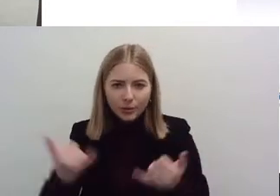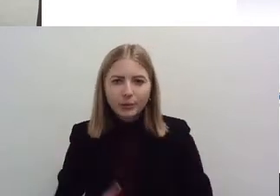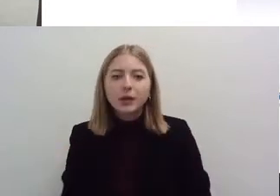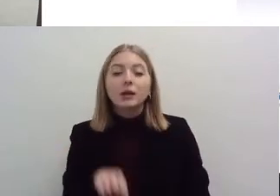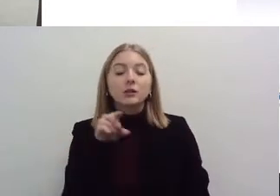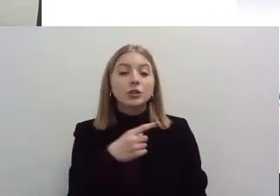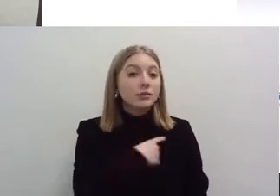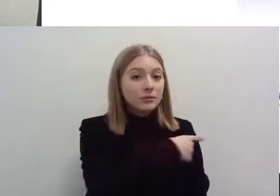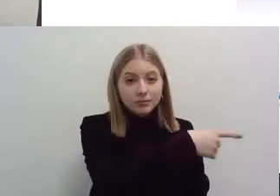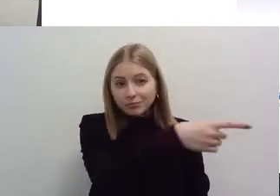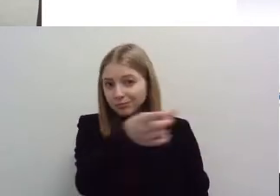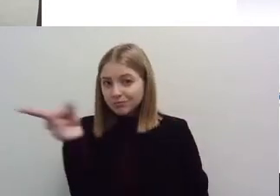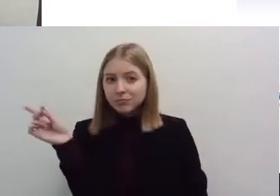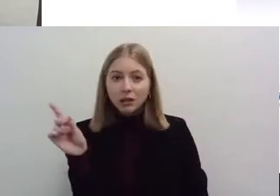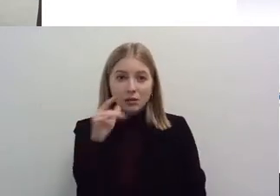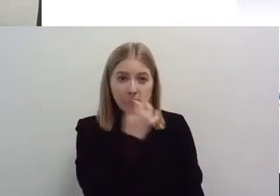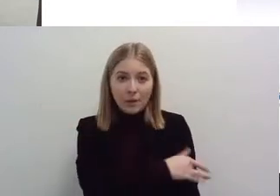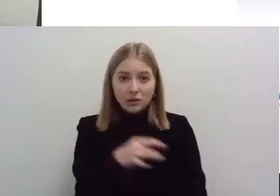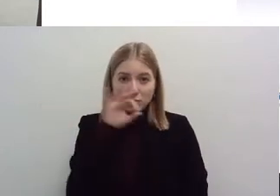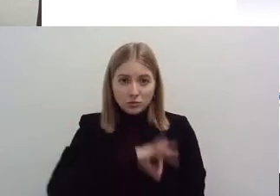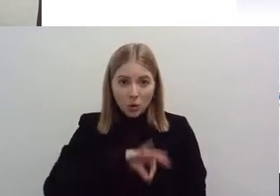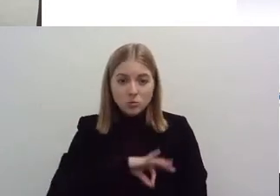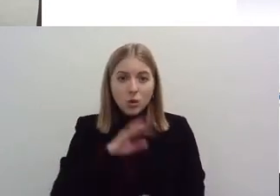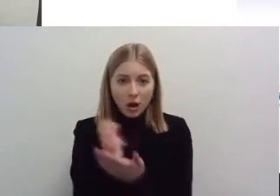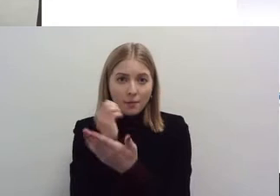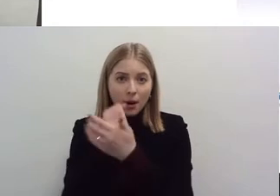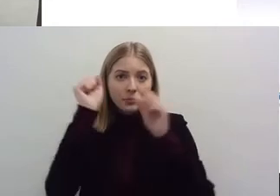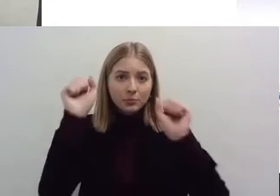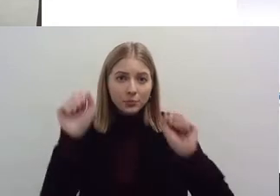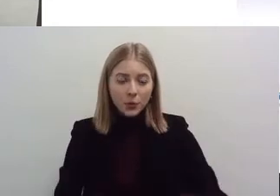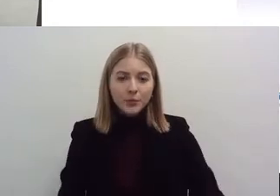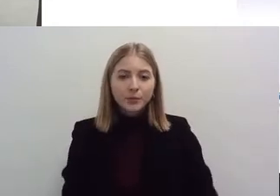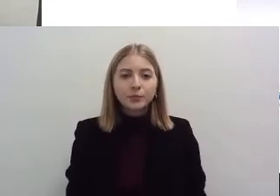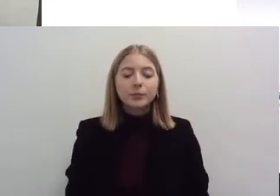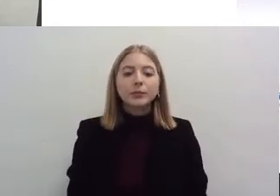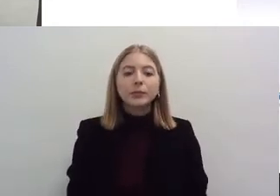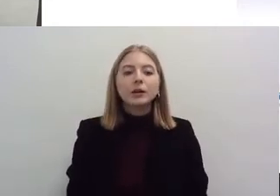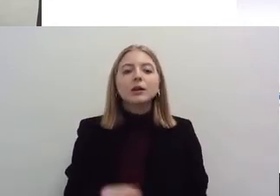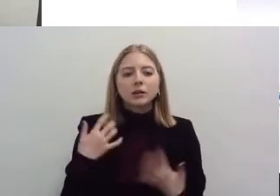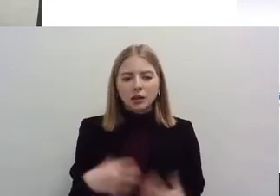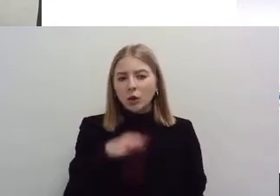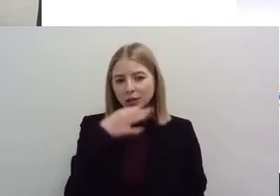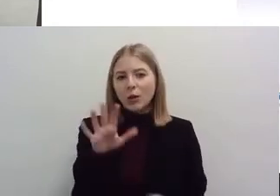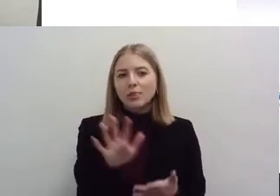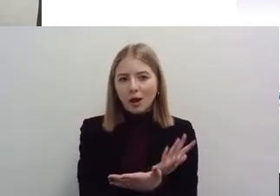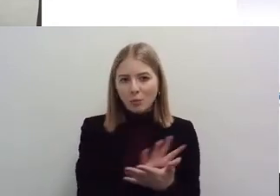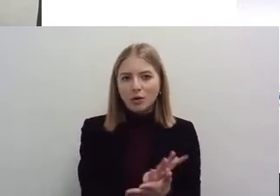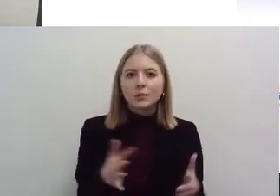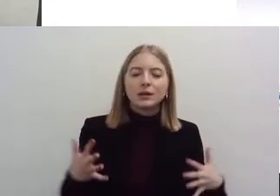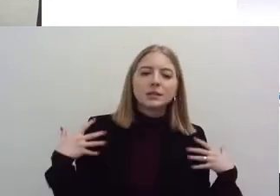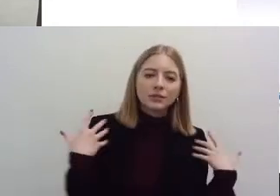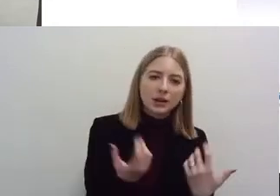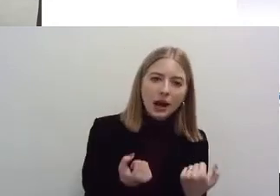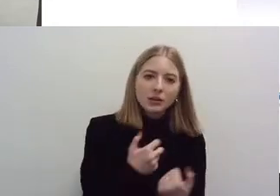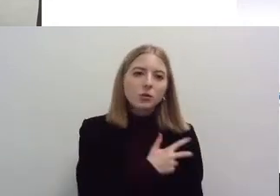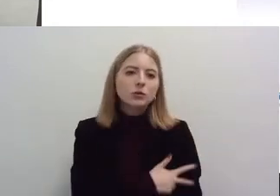And there is a lot of participation. Almost everybody goes, for example, to prenatal care, child